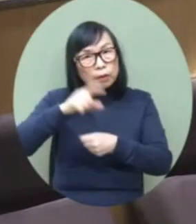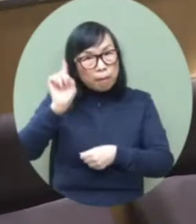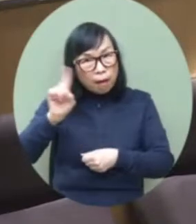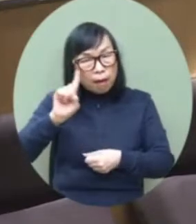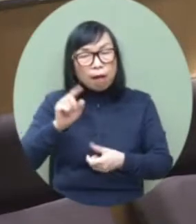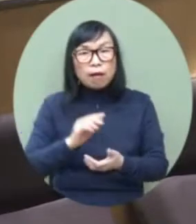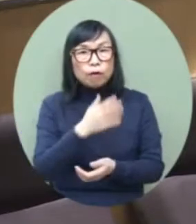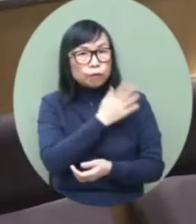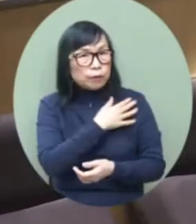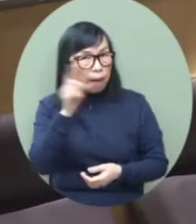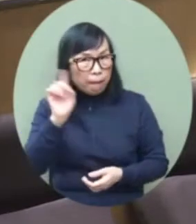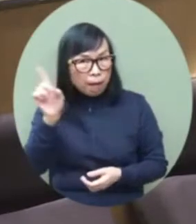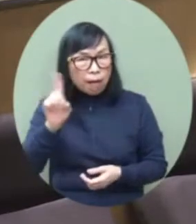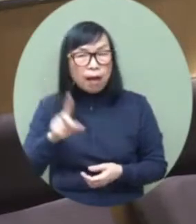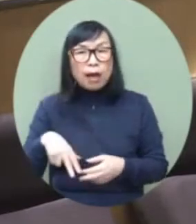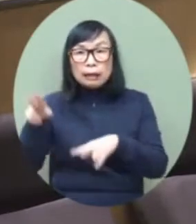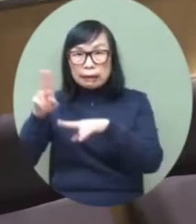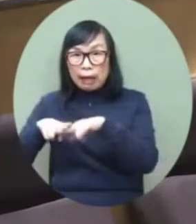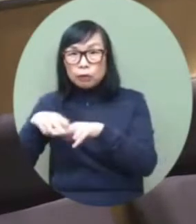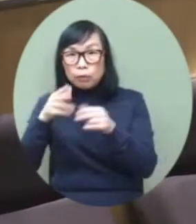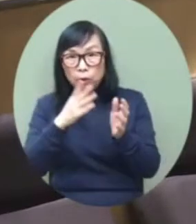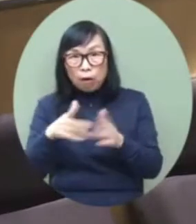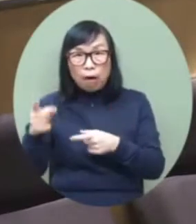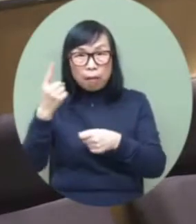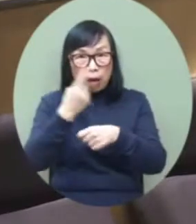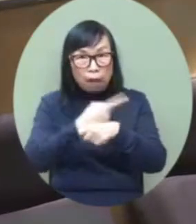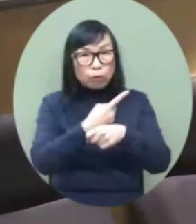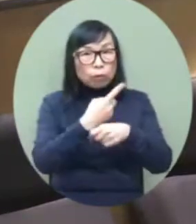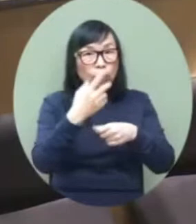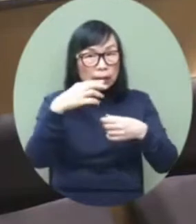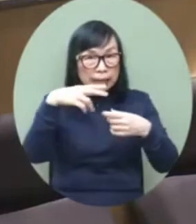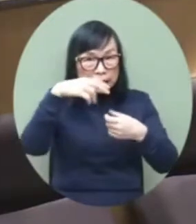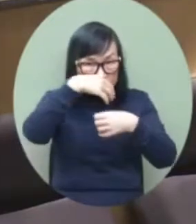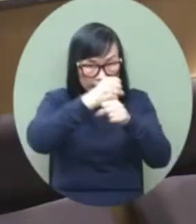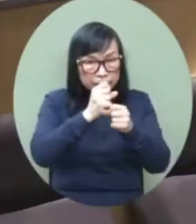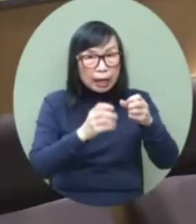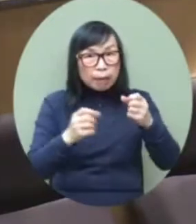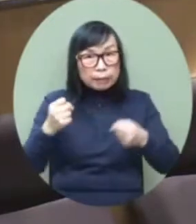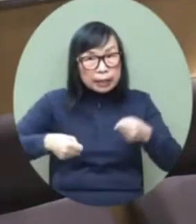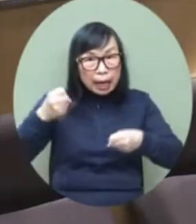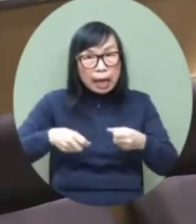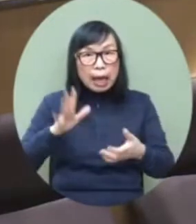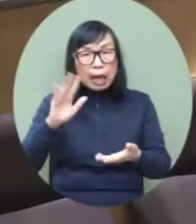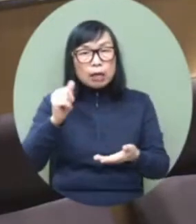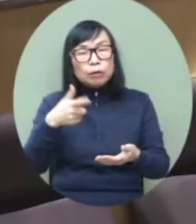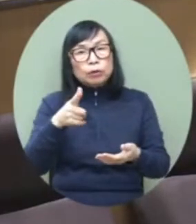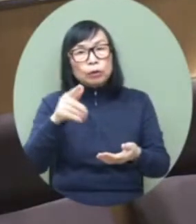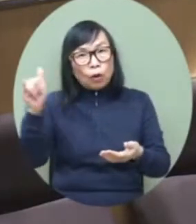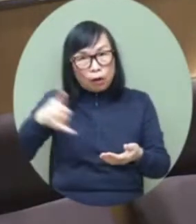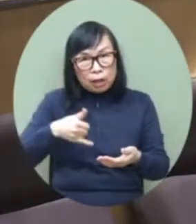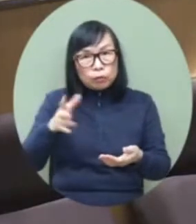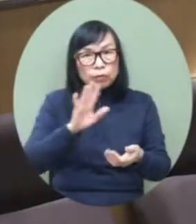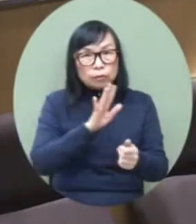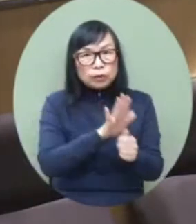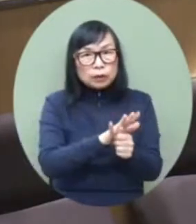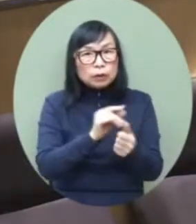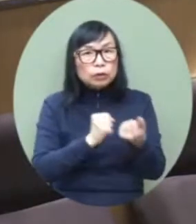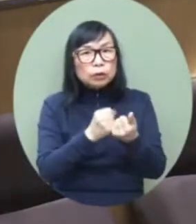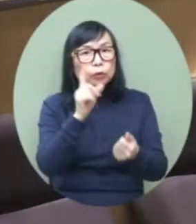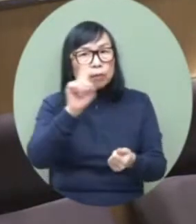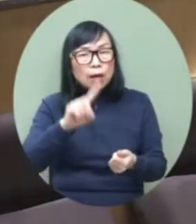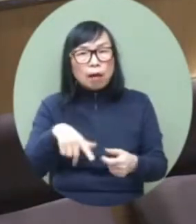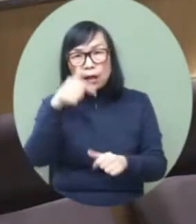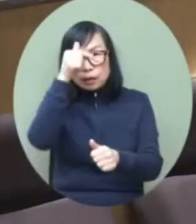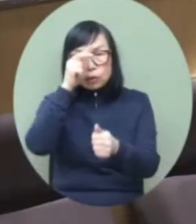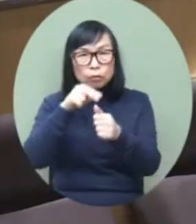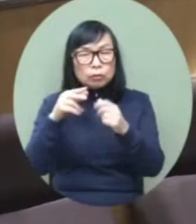they doing when they come to Hong Kong? Will mainland provide mobile testing equipment, and how will they provide